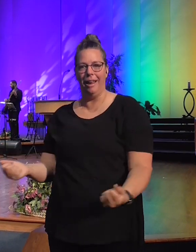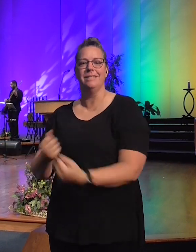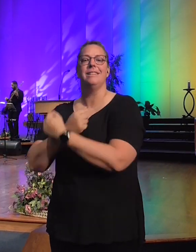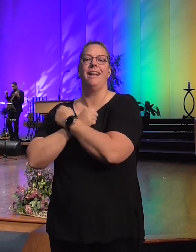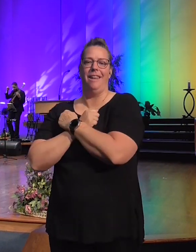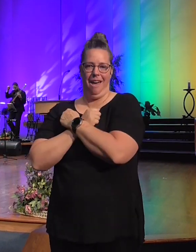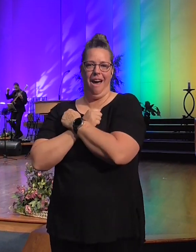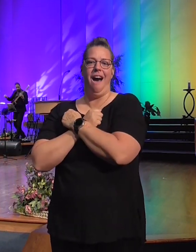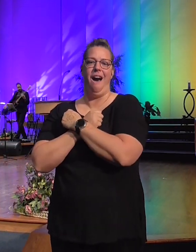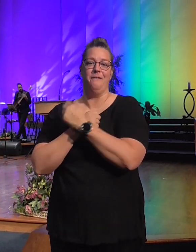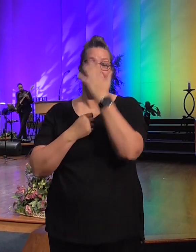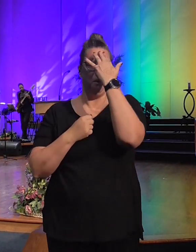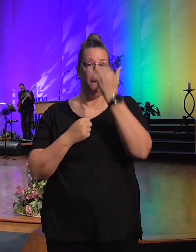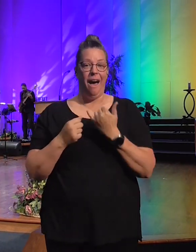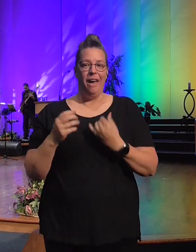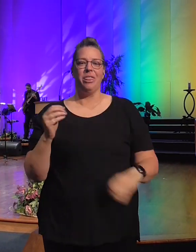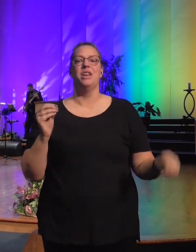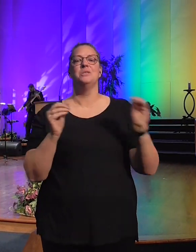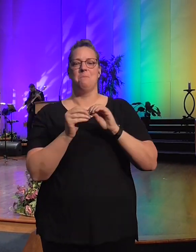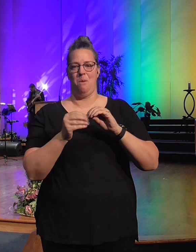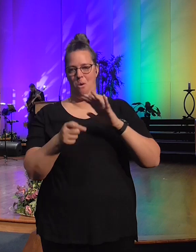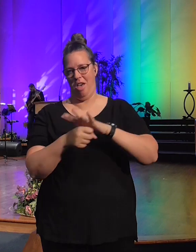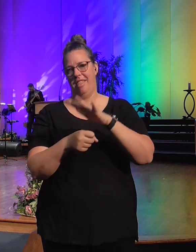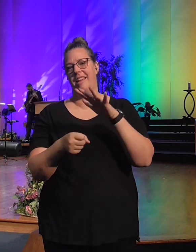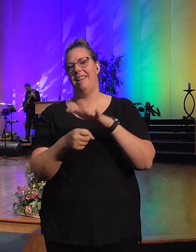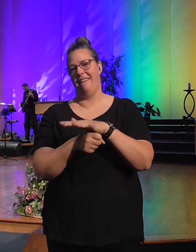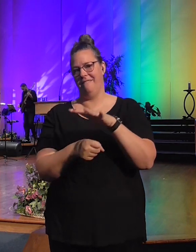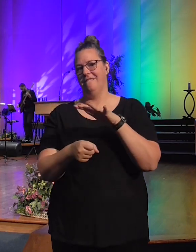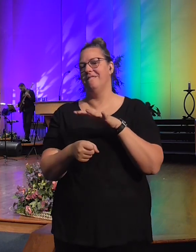than enough.